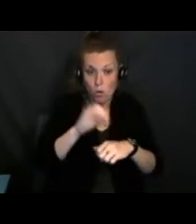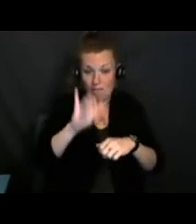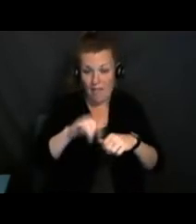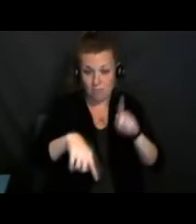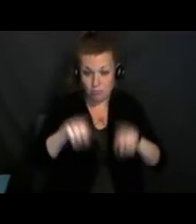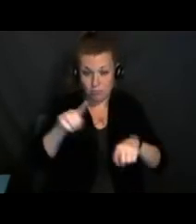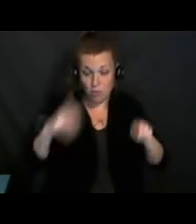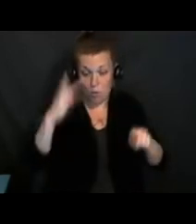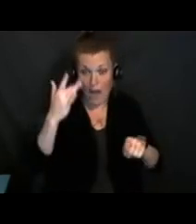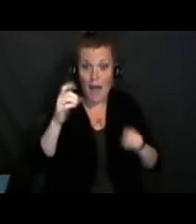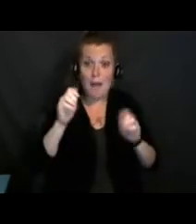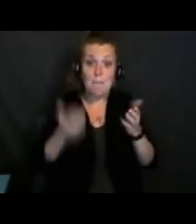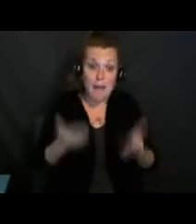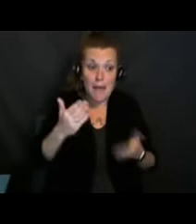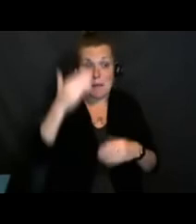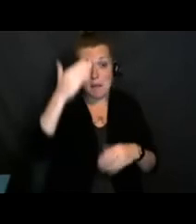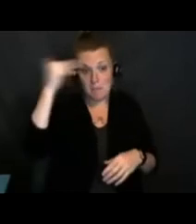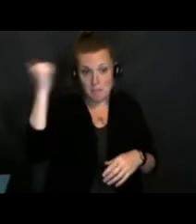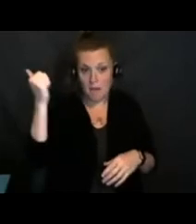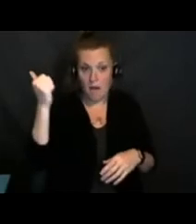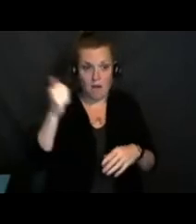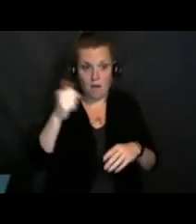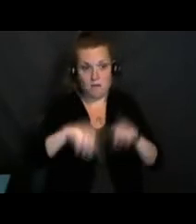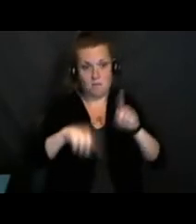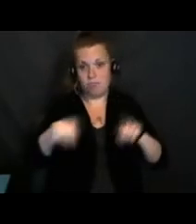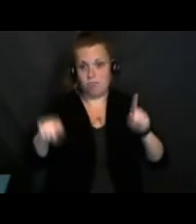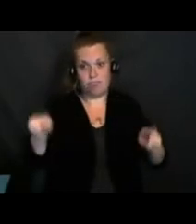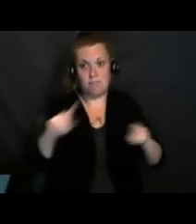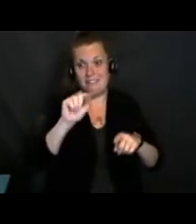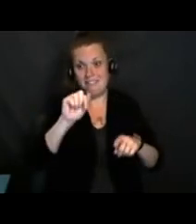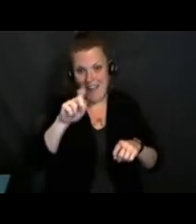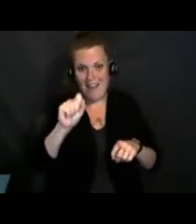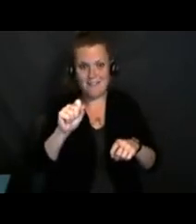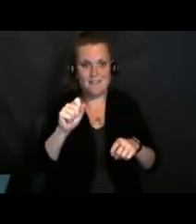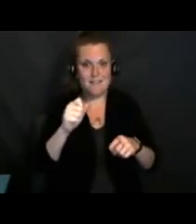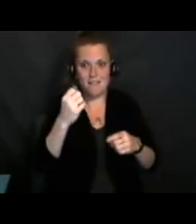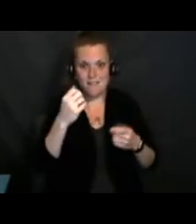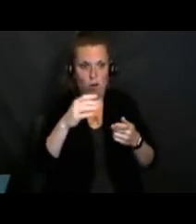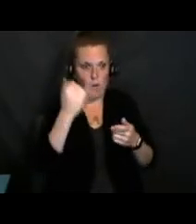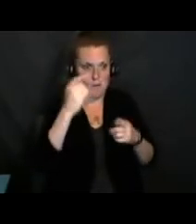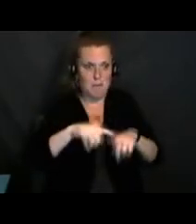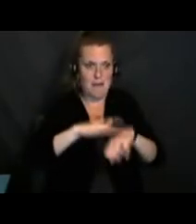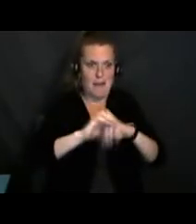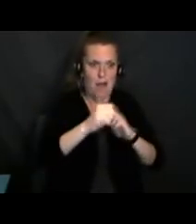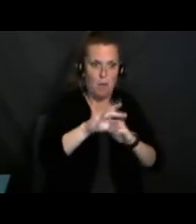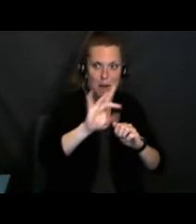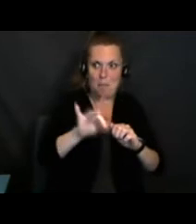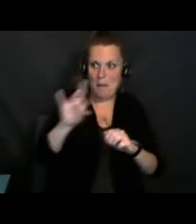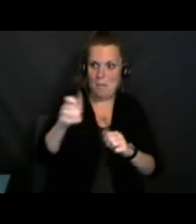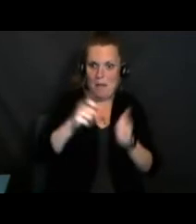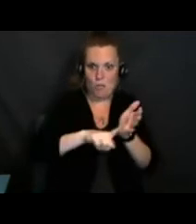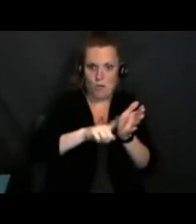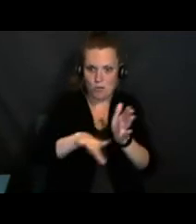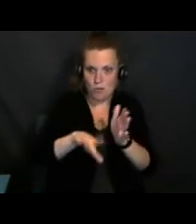from this various range of finger-related tasks chosen in different studies, because as you can see here, even in the